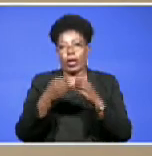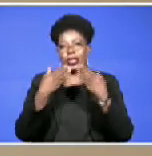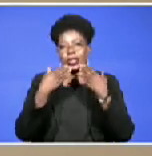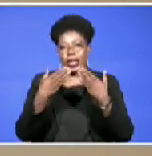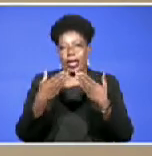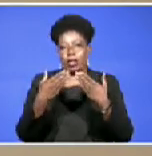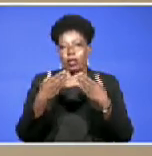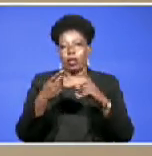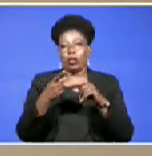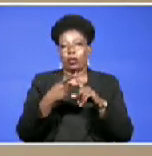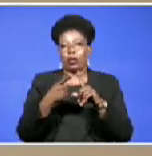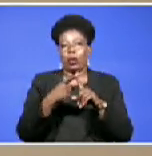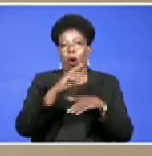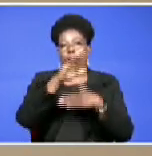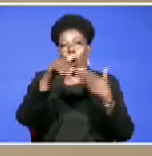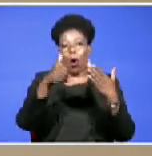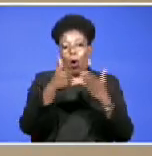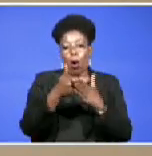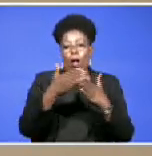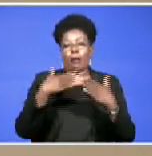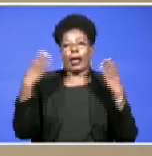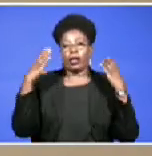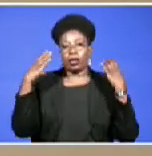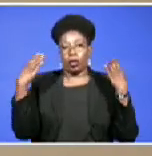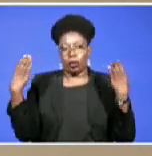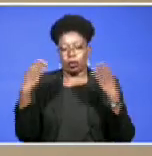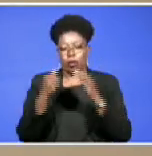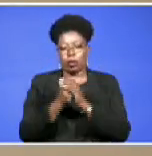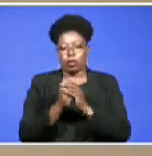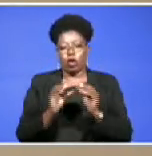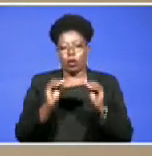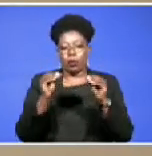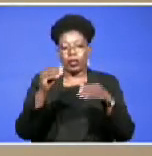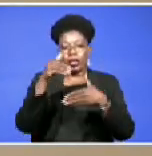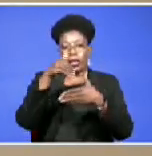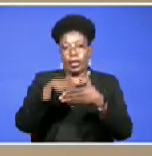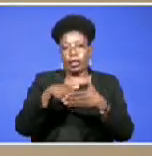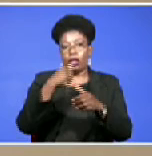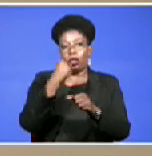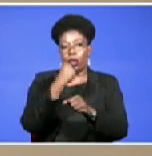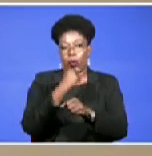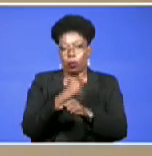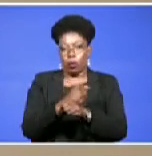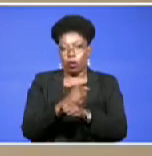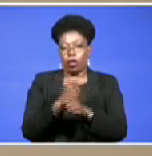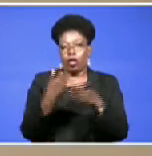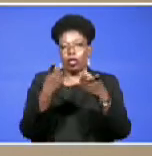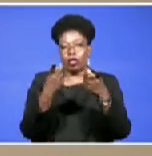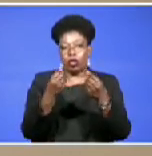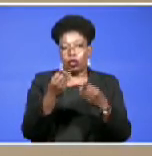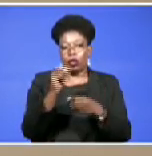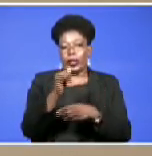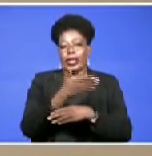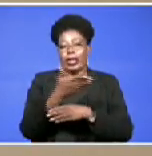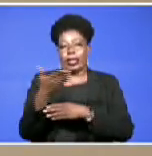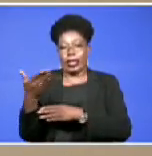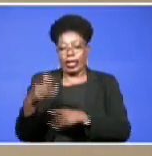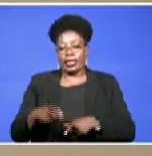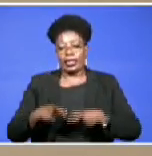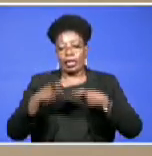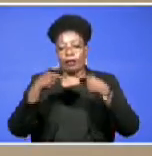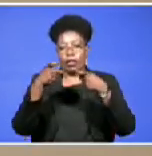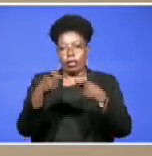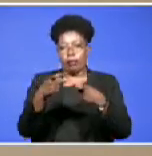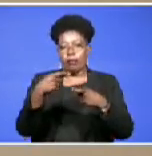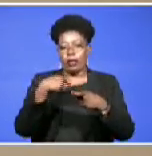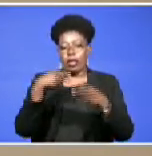say a special thank you to all my coaches to put in all the extra work, doing things like giving me extra